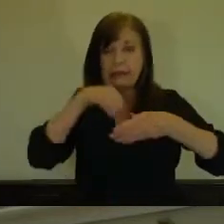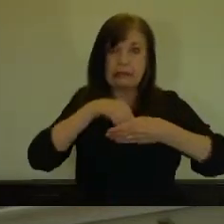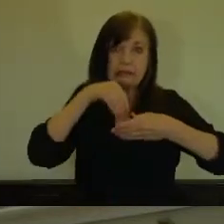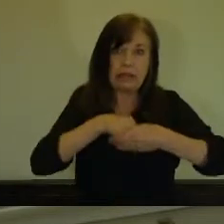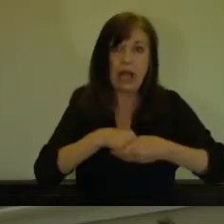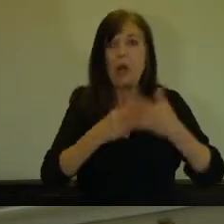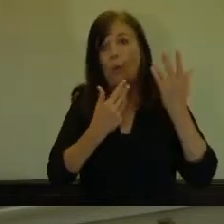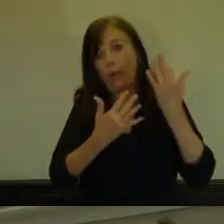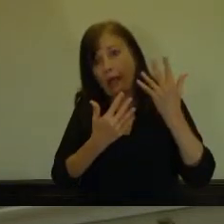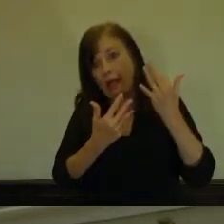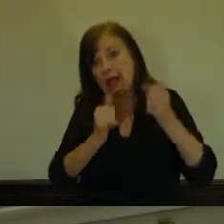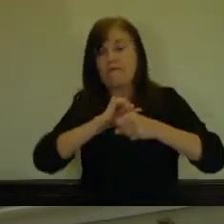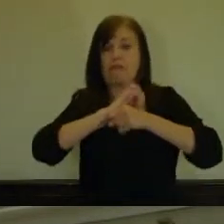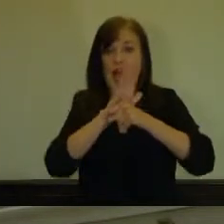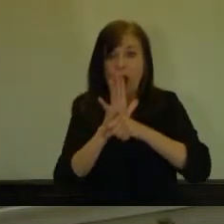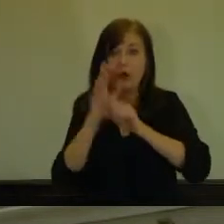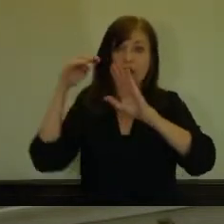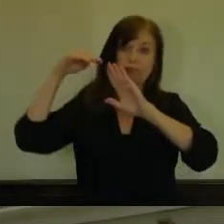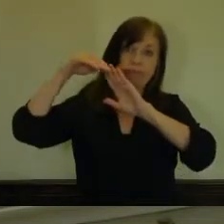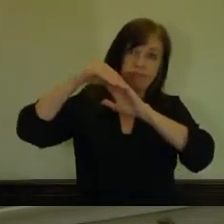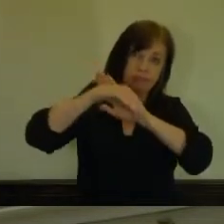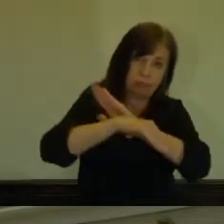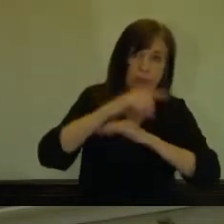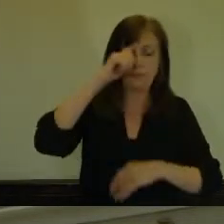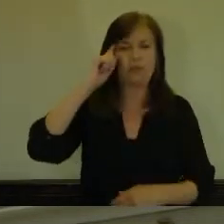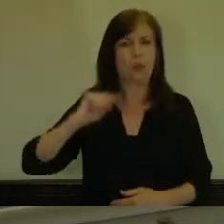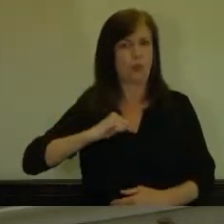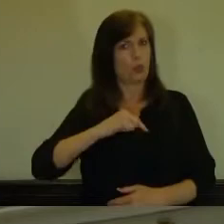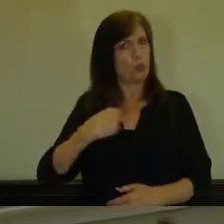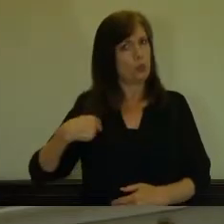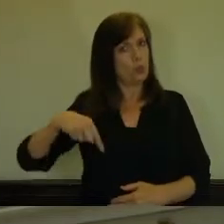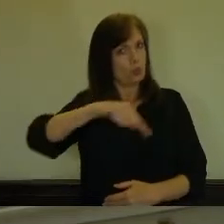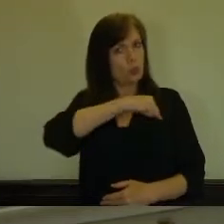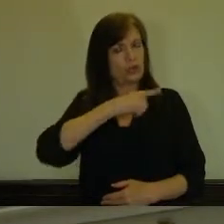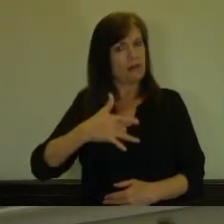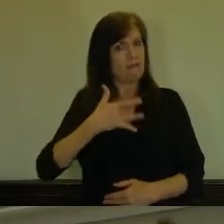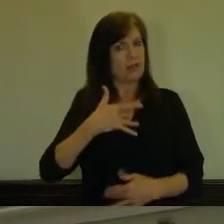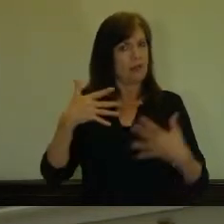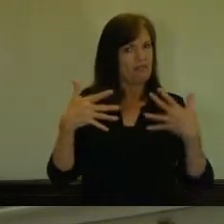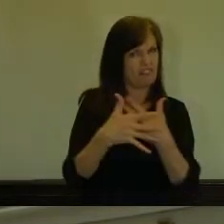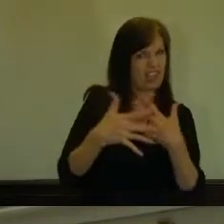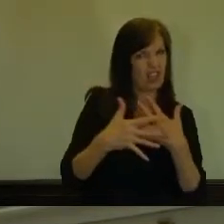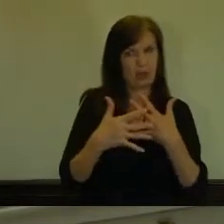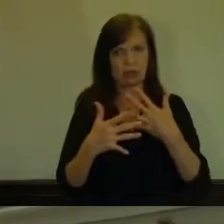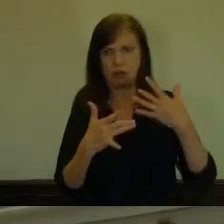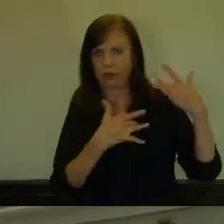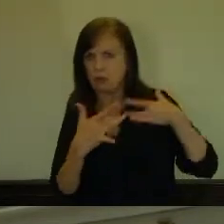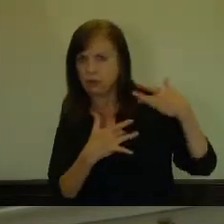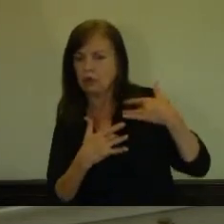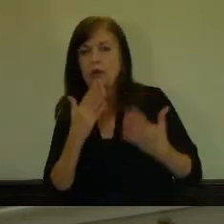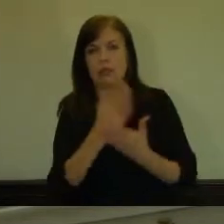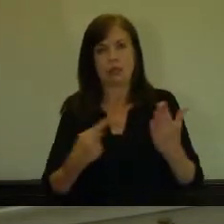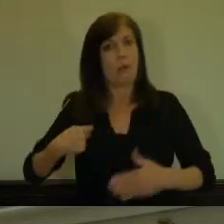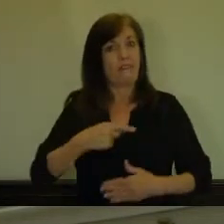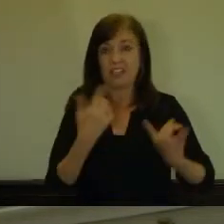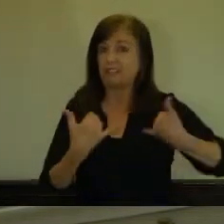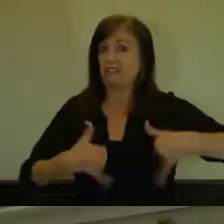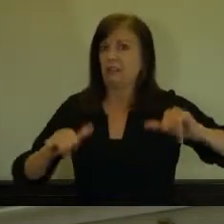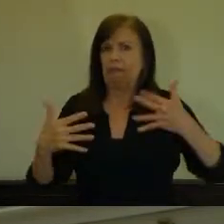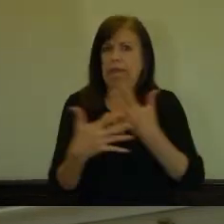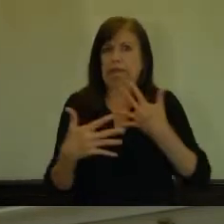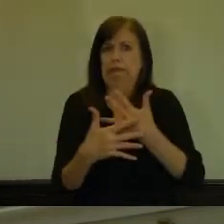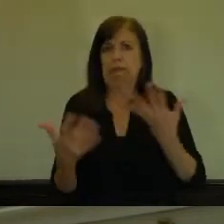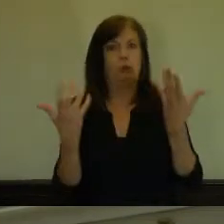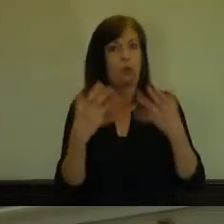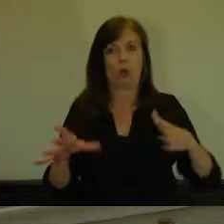virus. We too have feared, and some of us continue to be fearful every